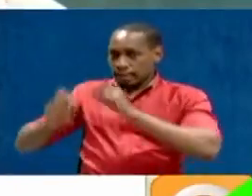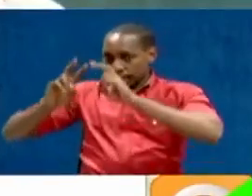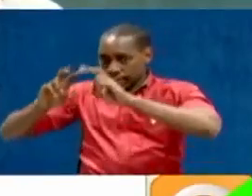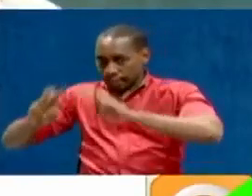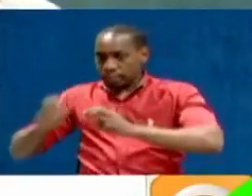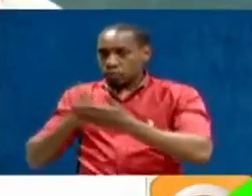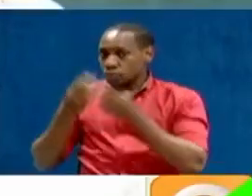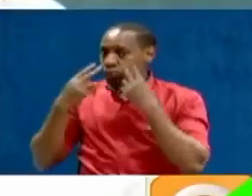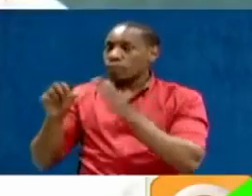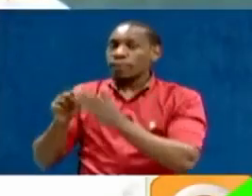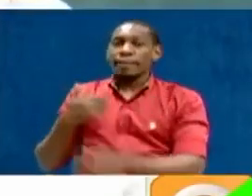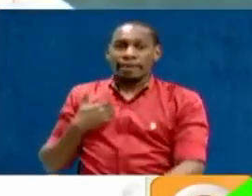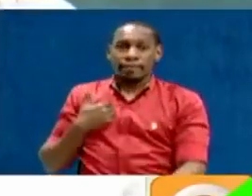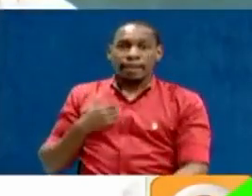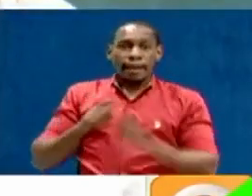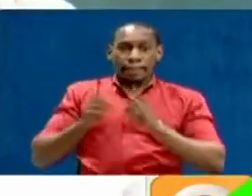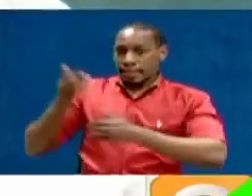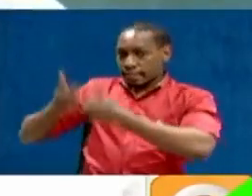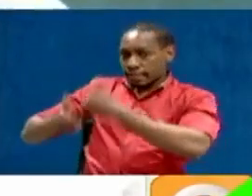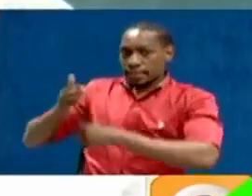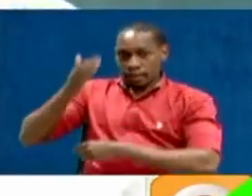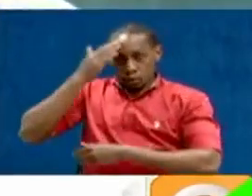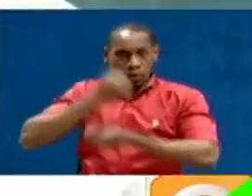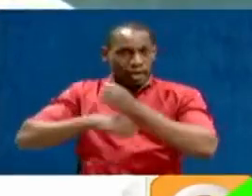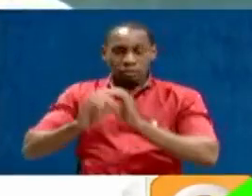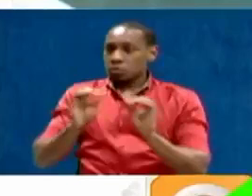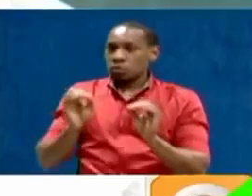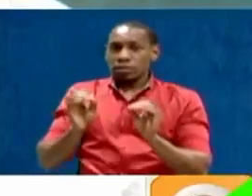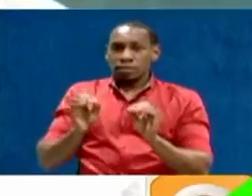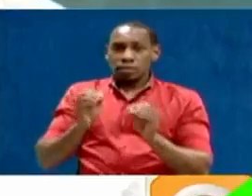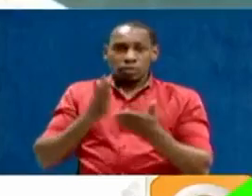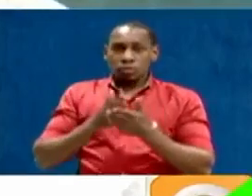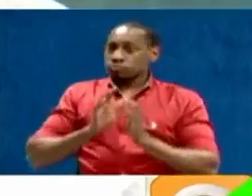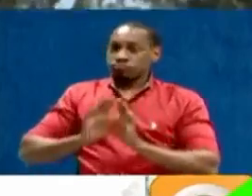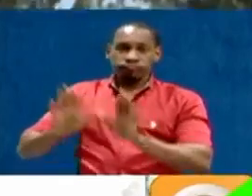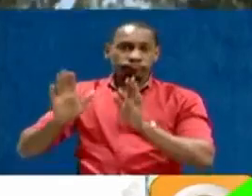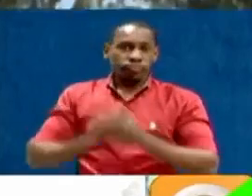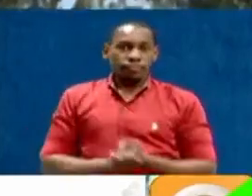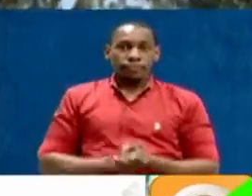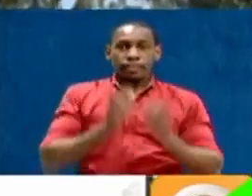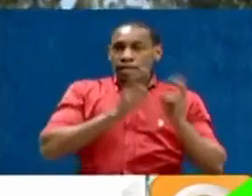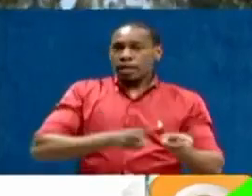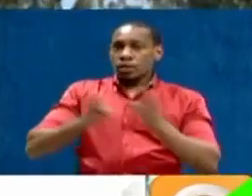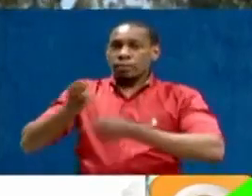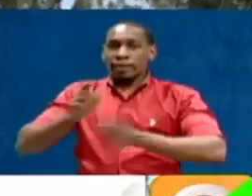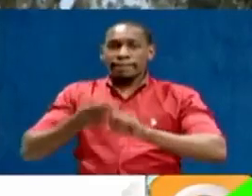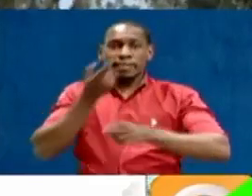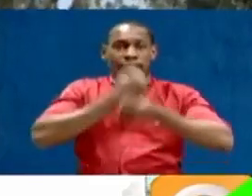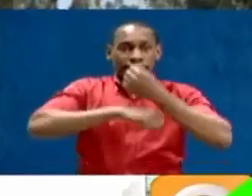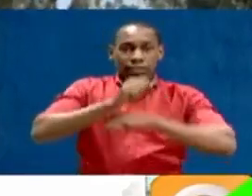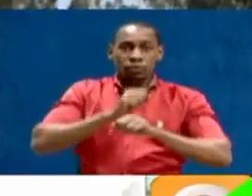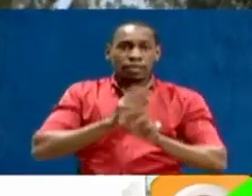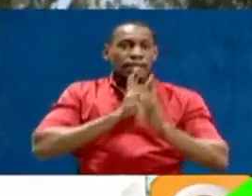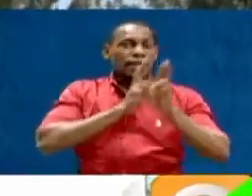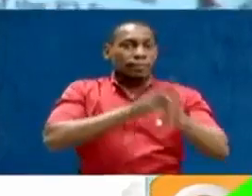that she's not okay. But the neighbor didn't know what to do, so she just left it at that. Kwa kawaida hatua ya kwanza ilikuwa ni